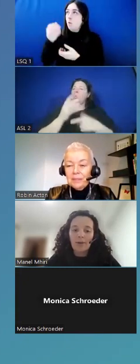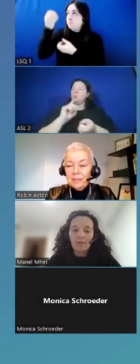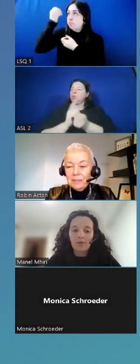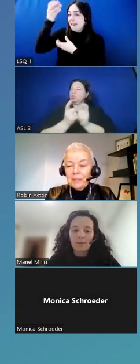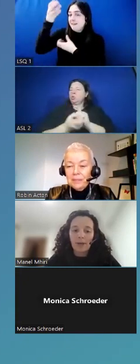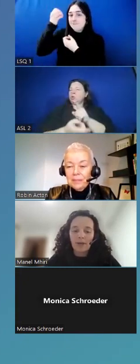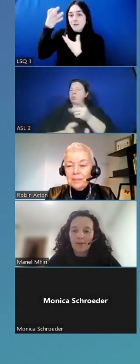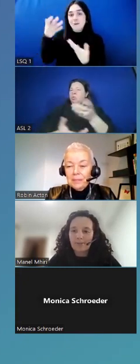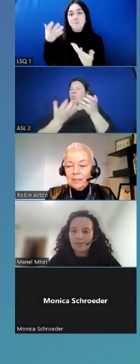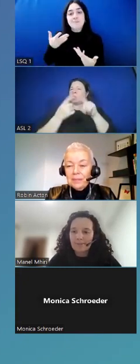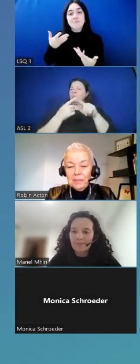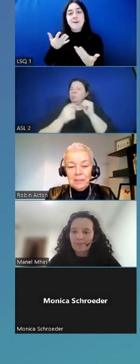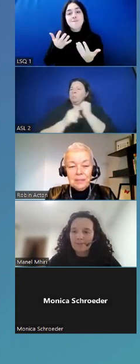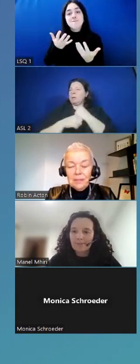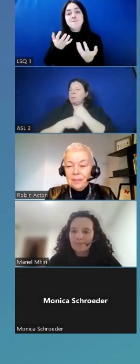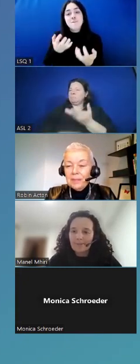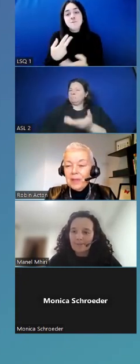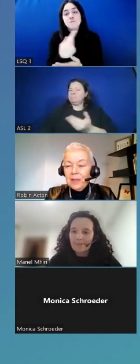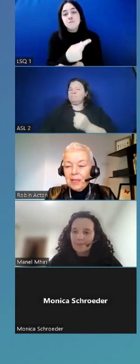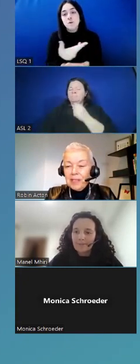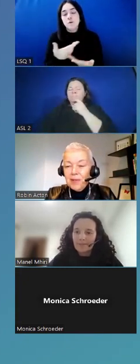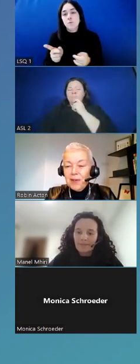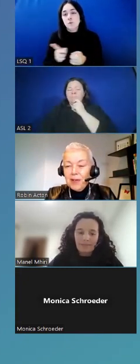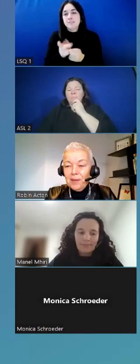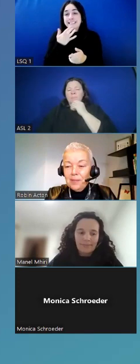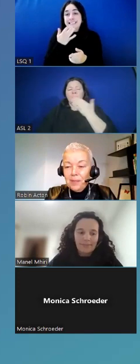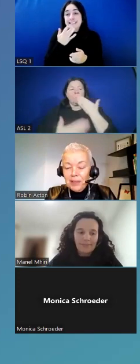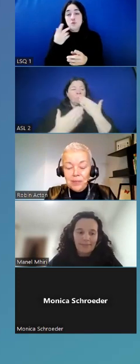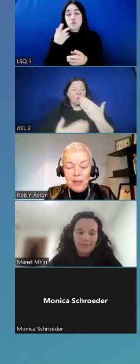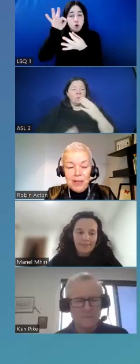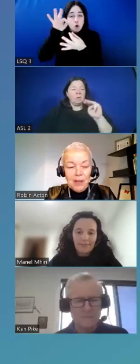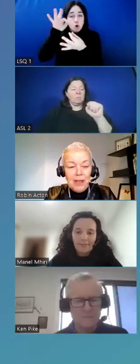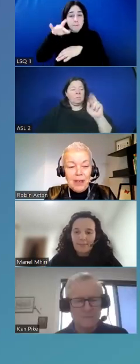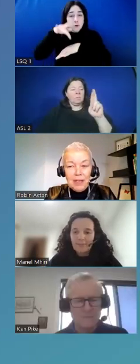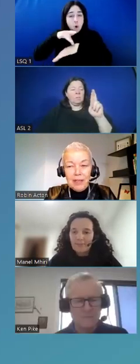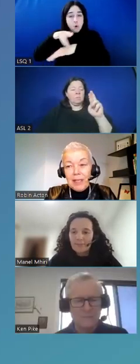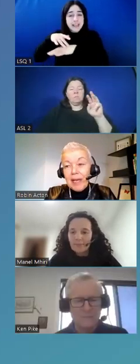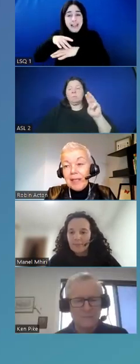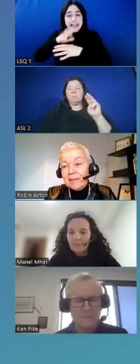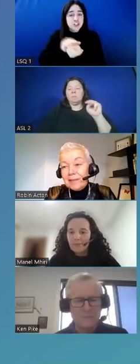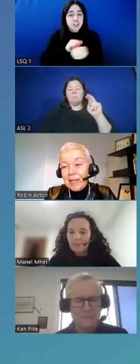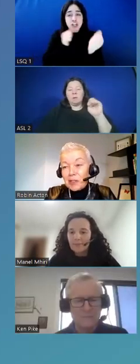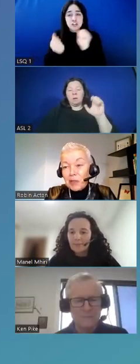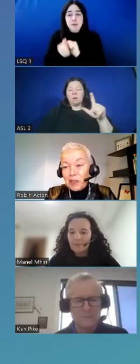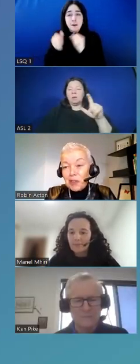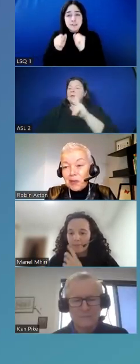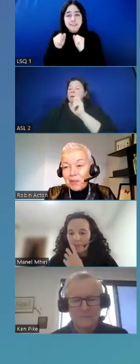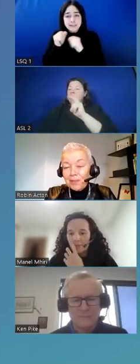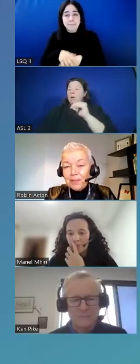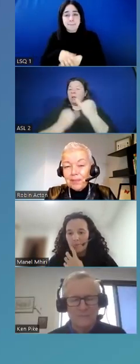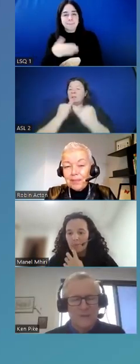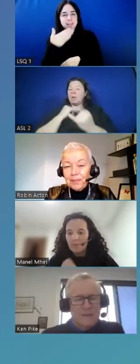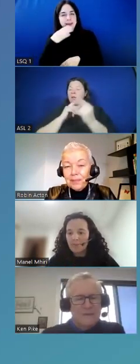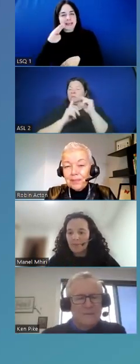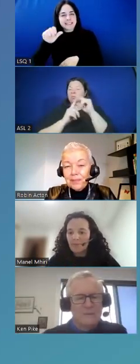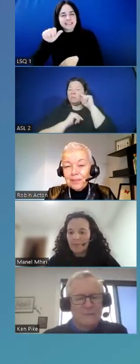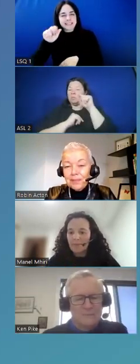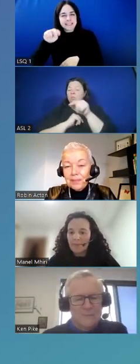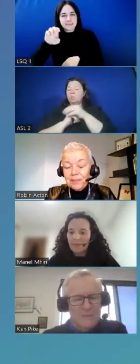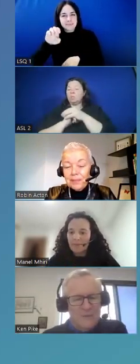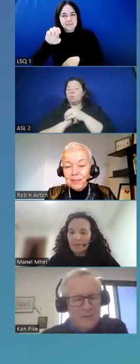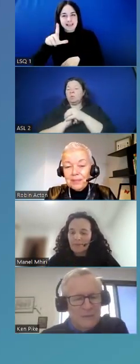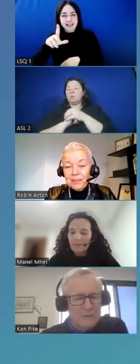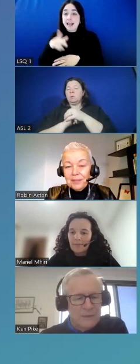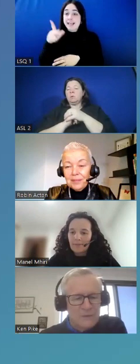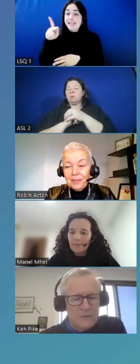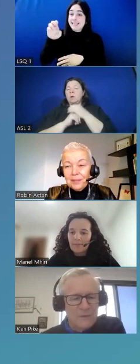you want them to make. Thanks very much, Manel. And Ken, last word to you.